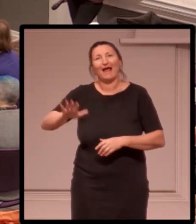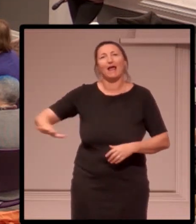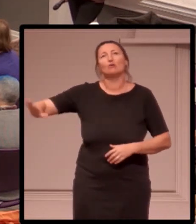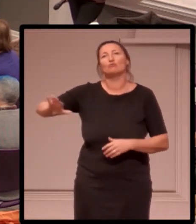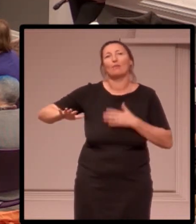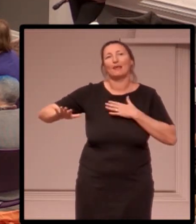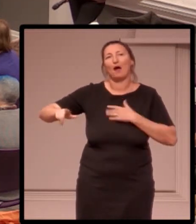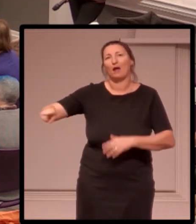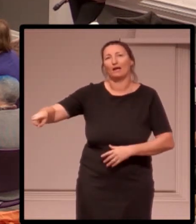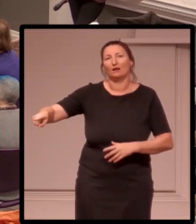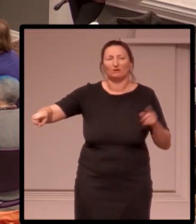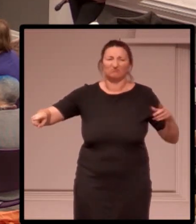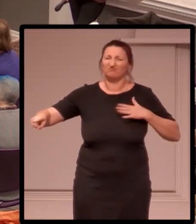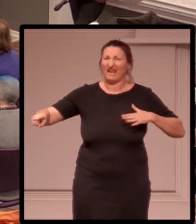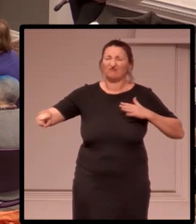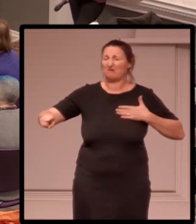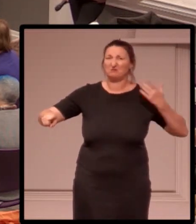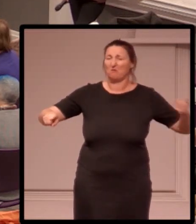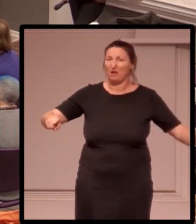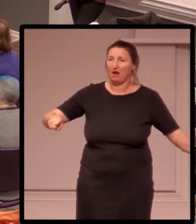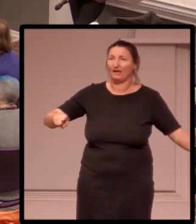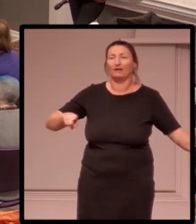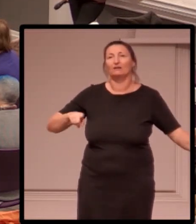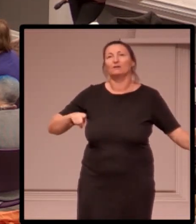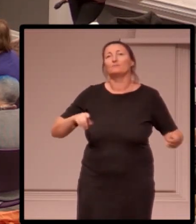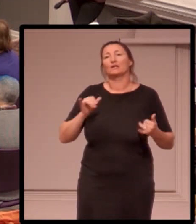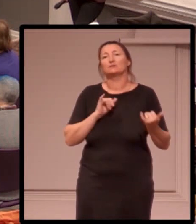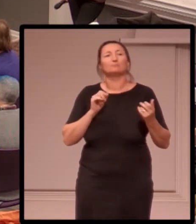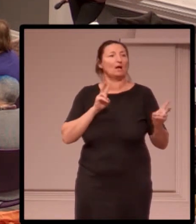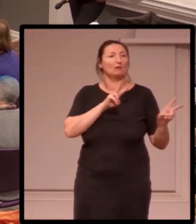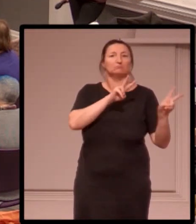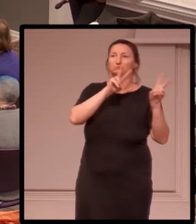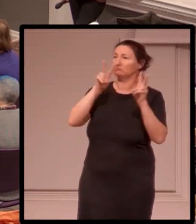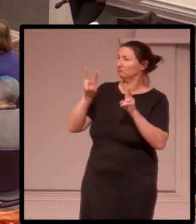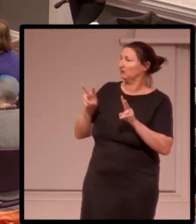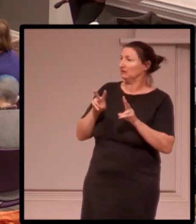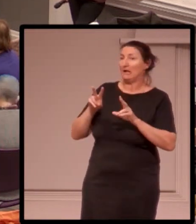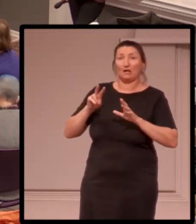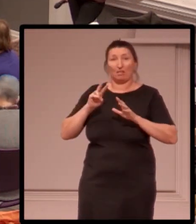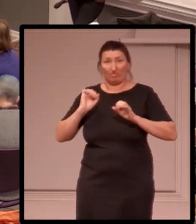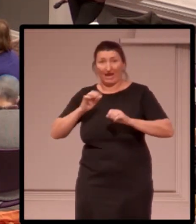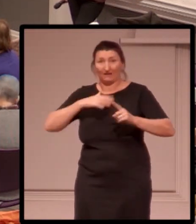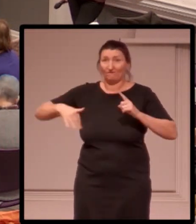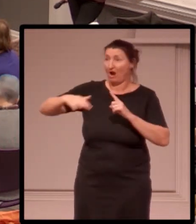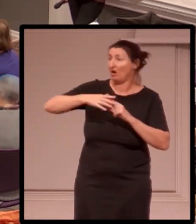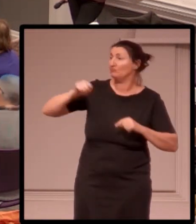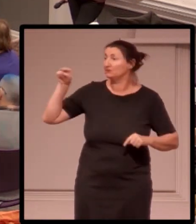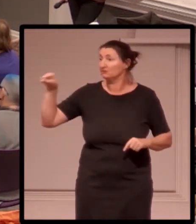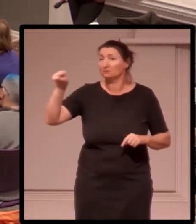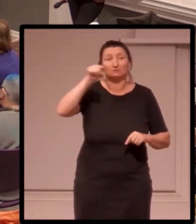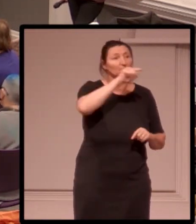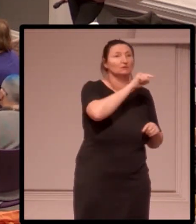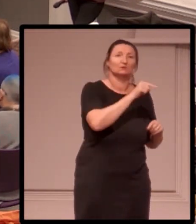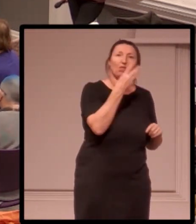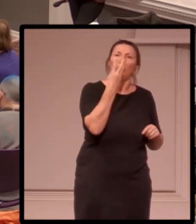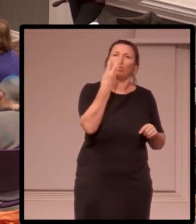what areas that actually they don't feel as happy with, doing a 360 evaluation by talking to different people within that kind of like